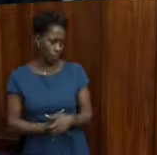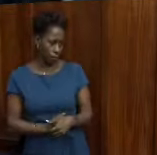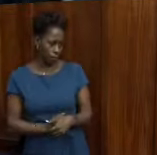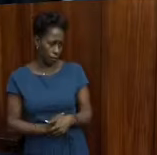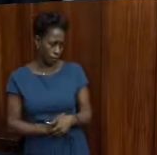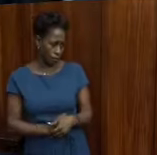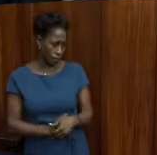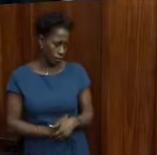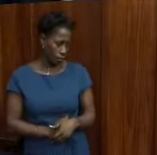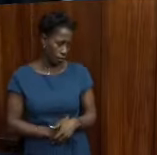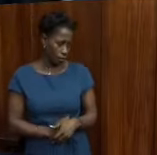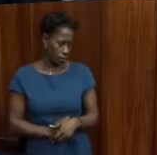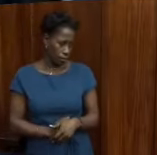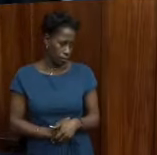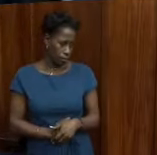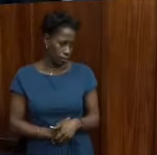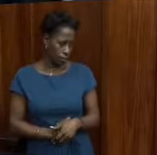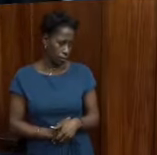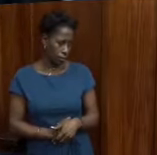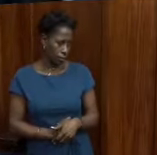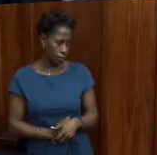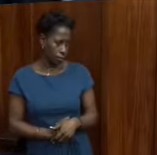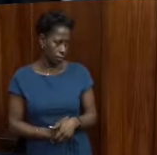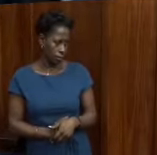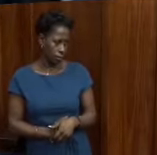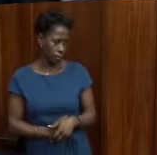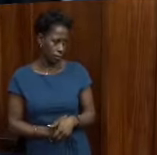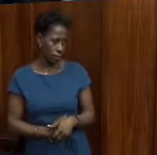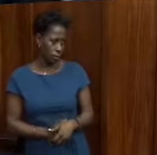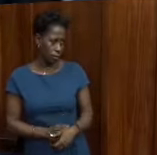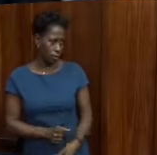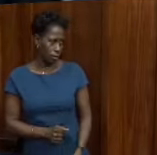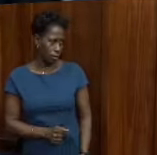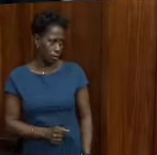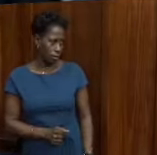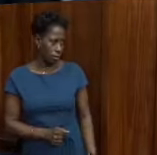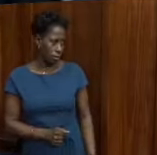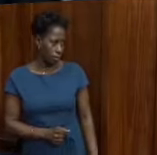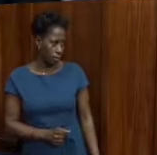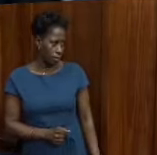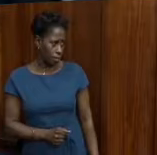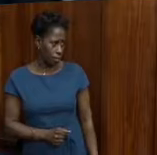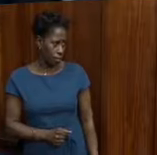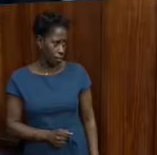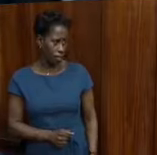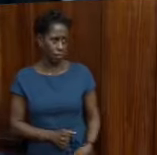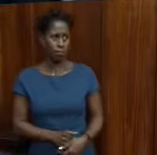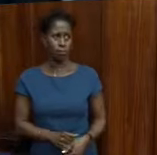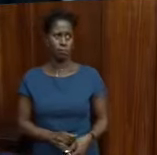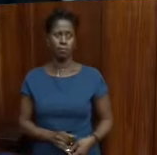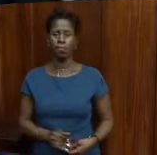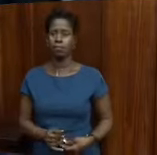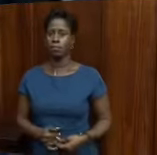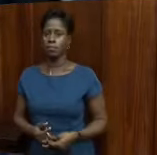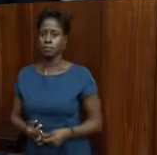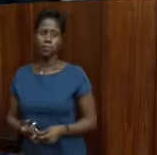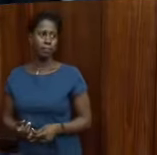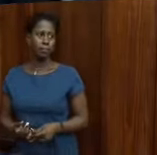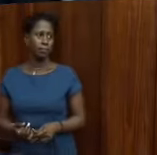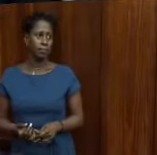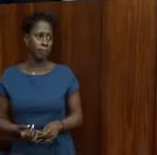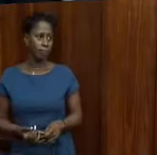the estimates, will be geared towards reducing the backlog of criminal cases by increasing technical and administrative